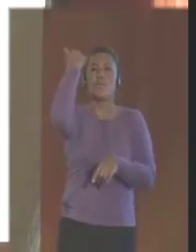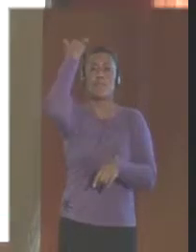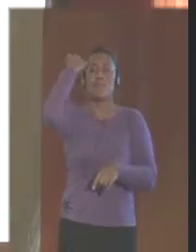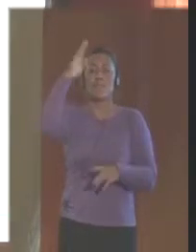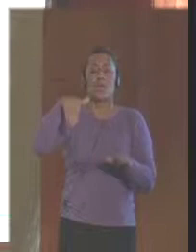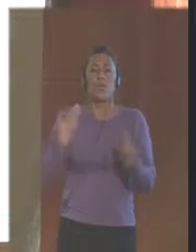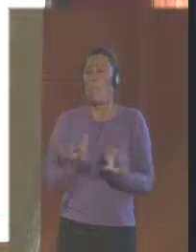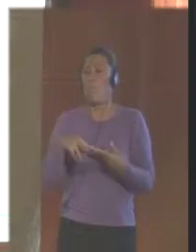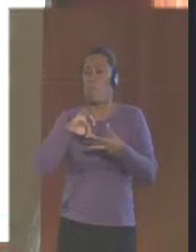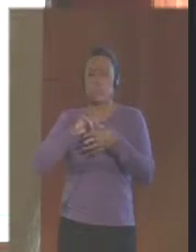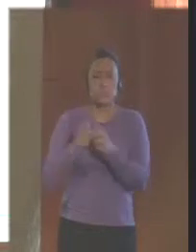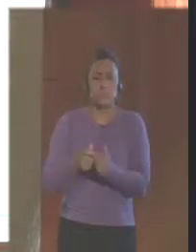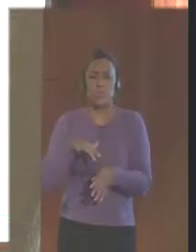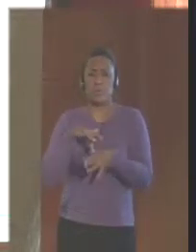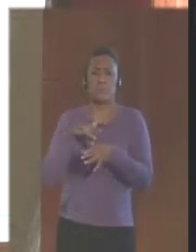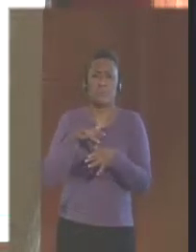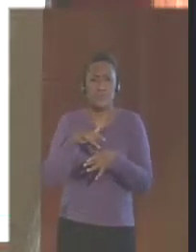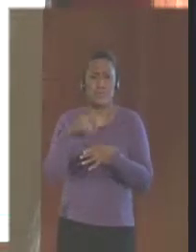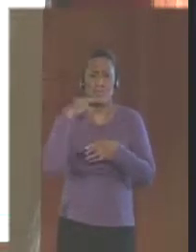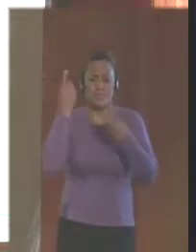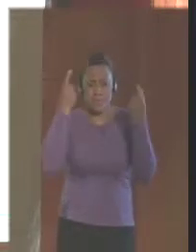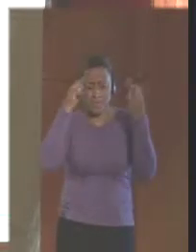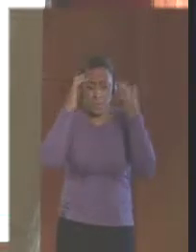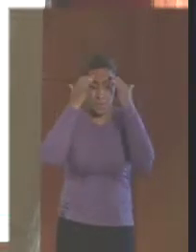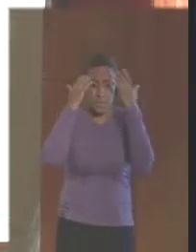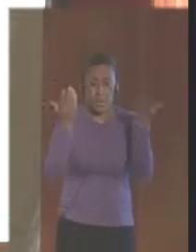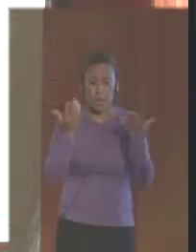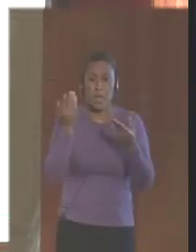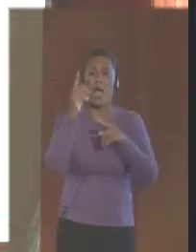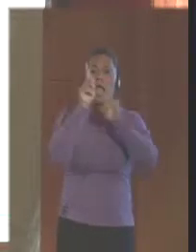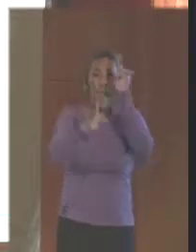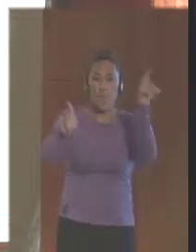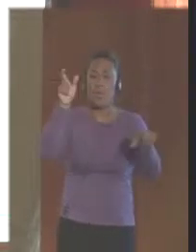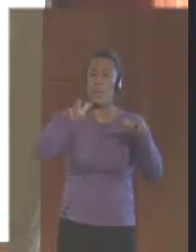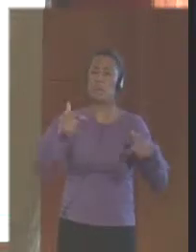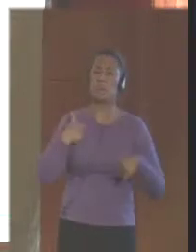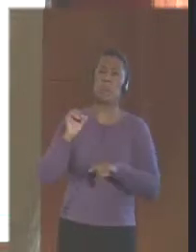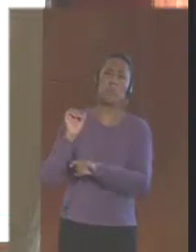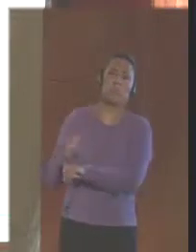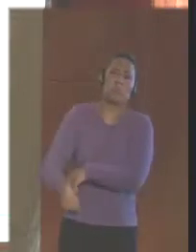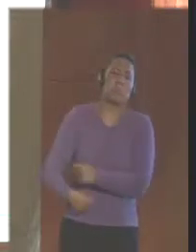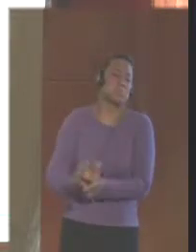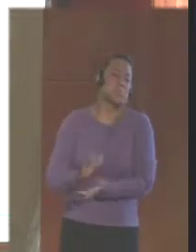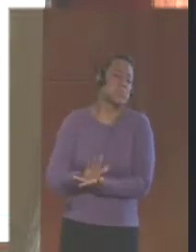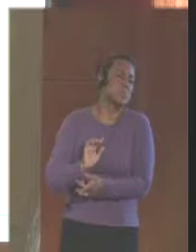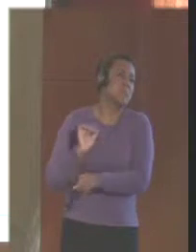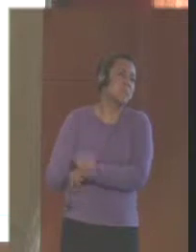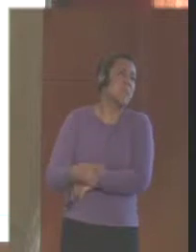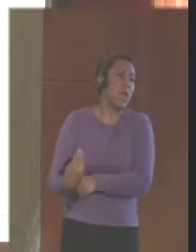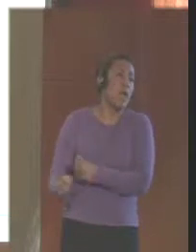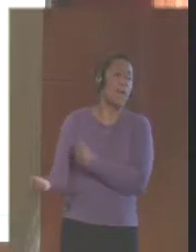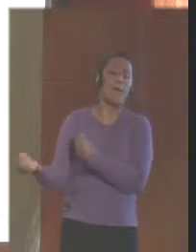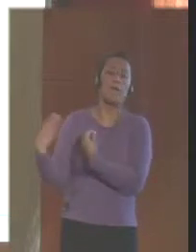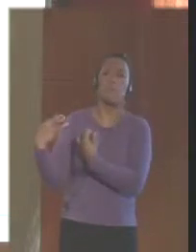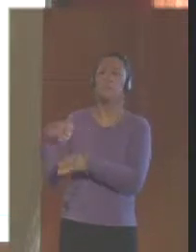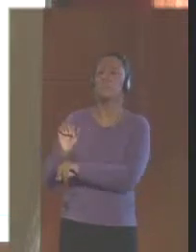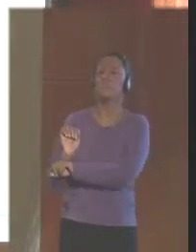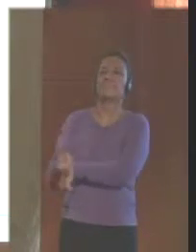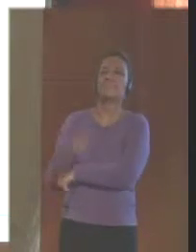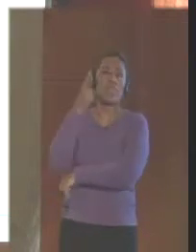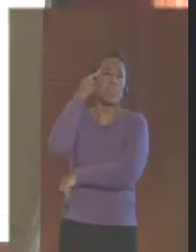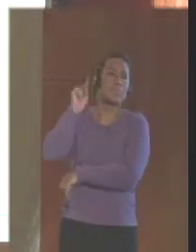the warnings that are issued in relation to the importance of safeguarding life and